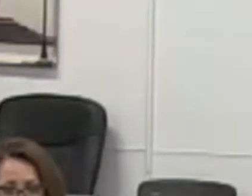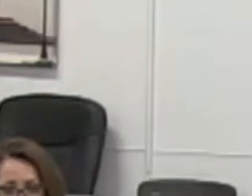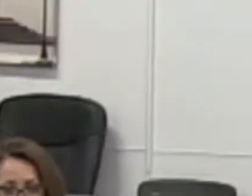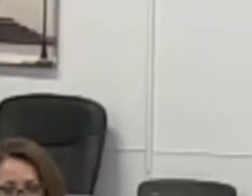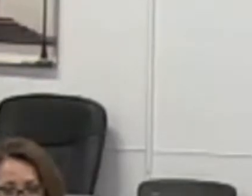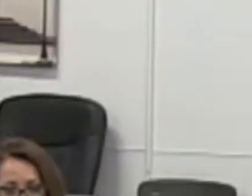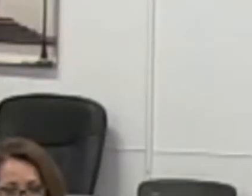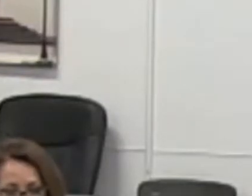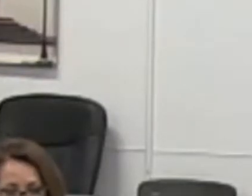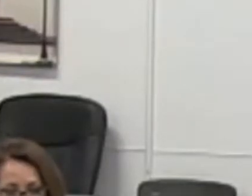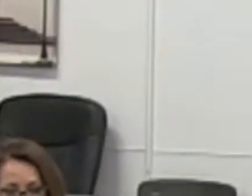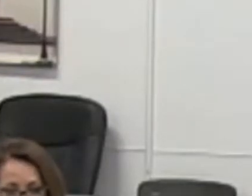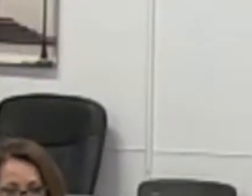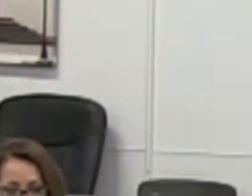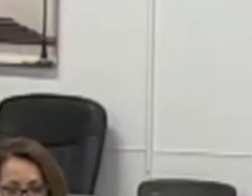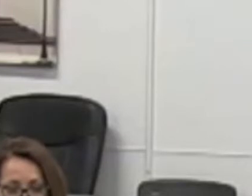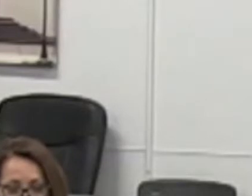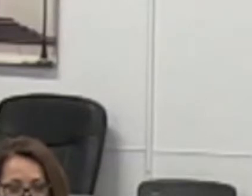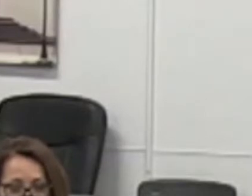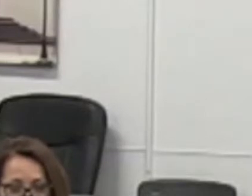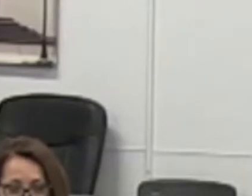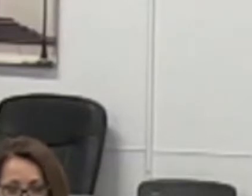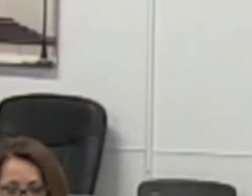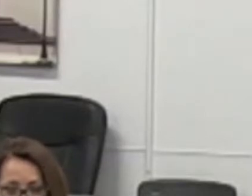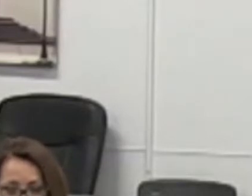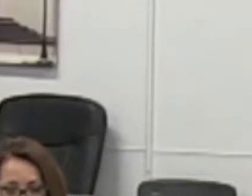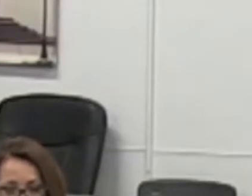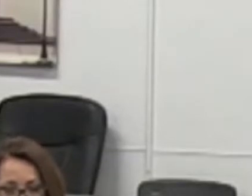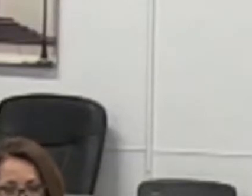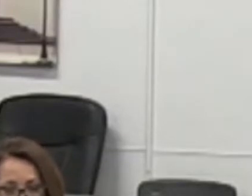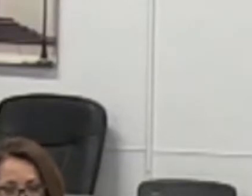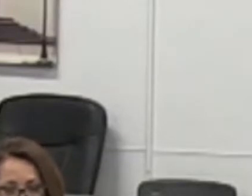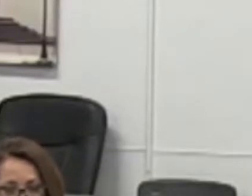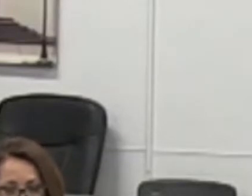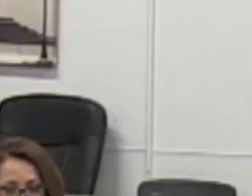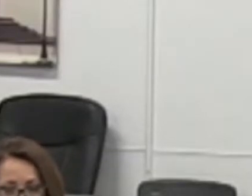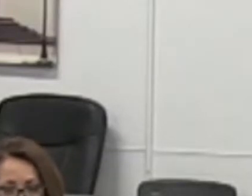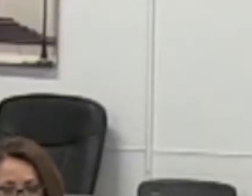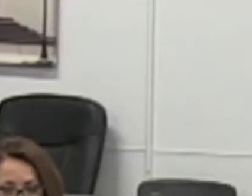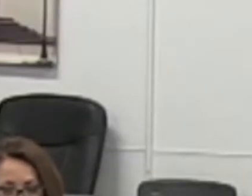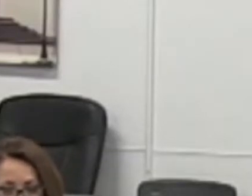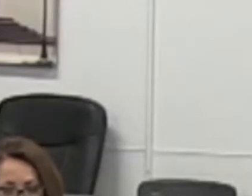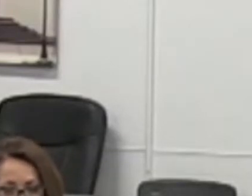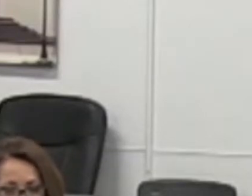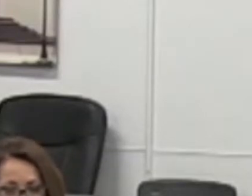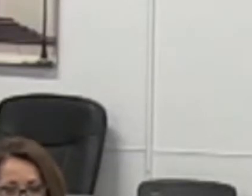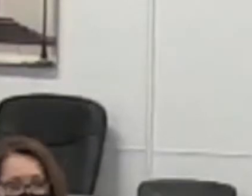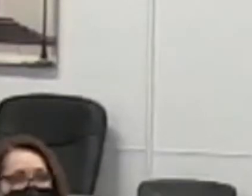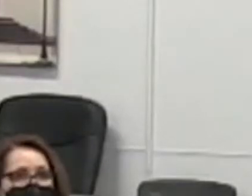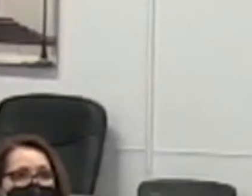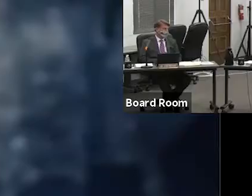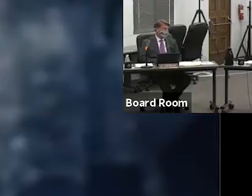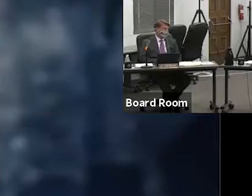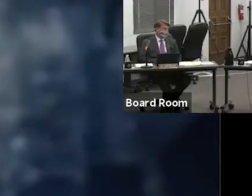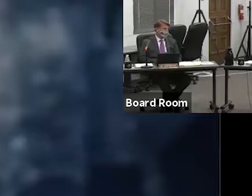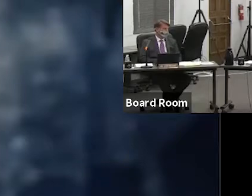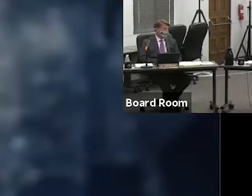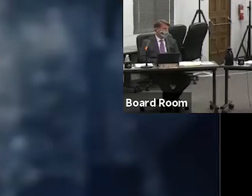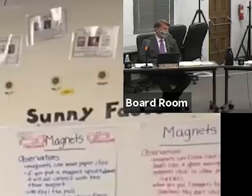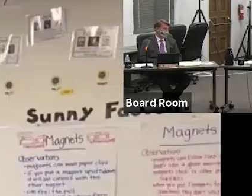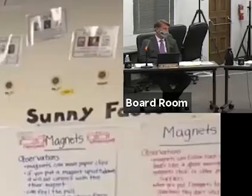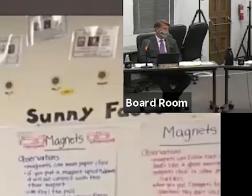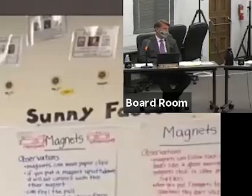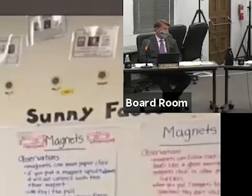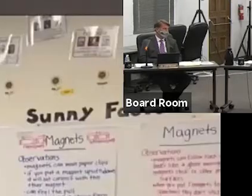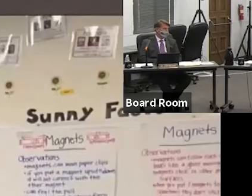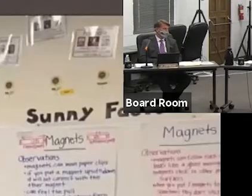COVID safety protocols. So with the help of Ms. Barnwell, she's put together a video that's going to help all of us, and